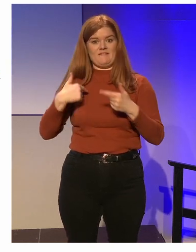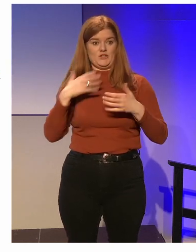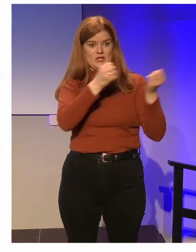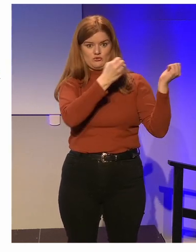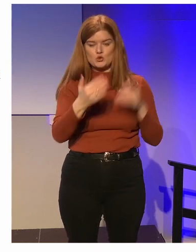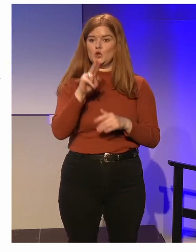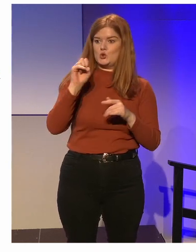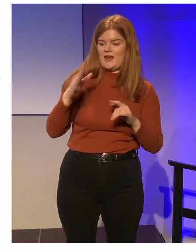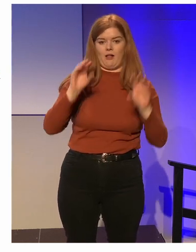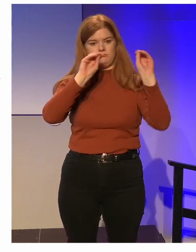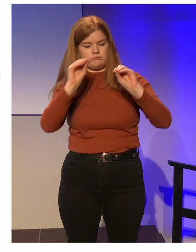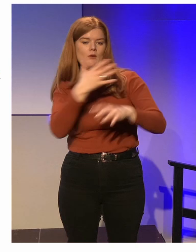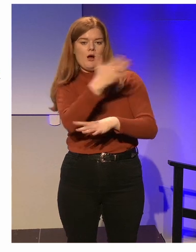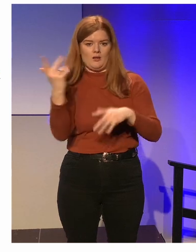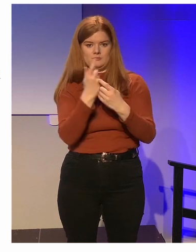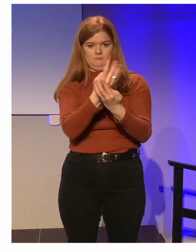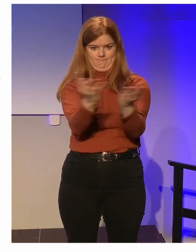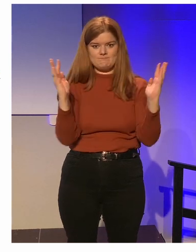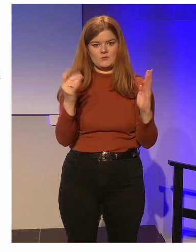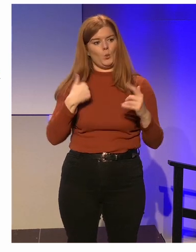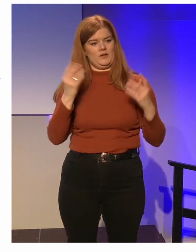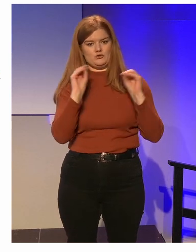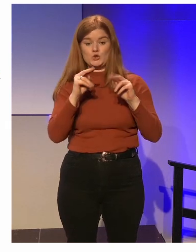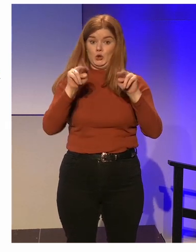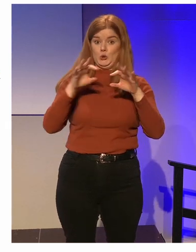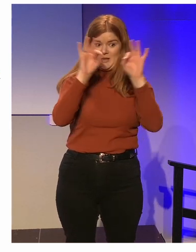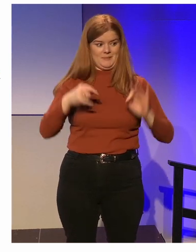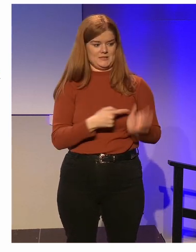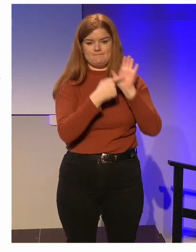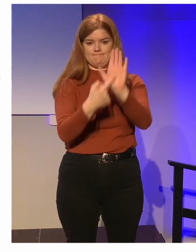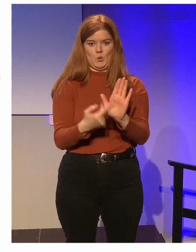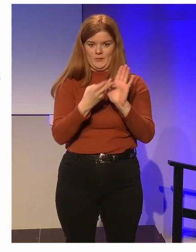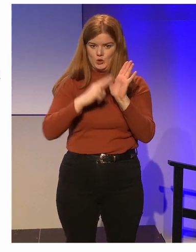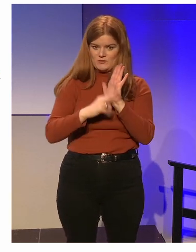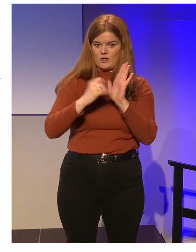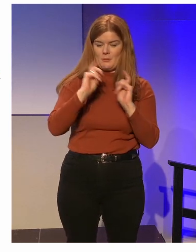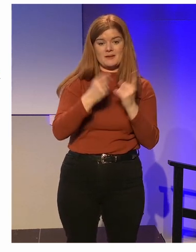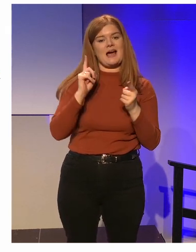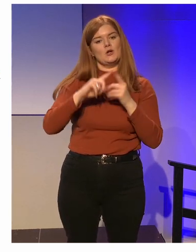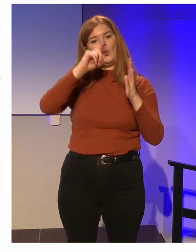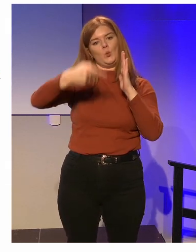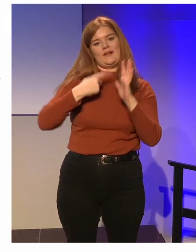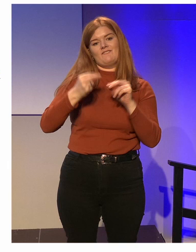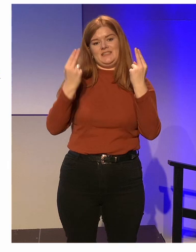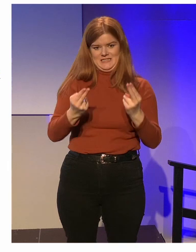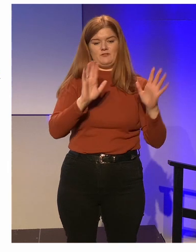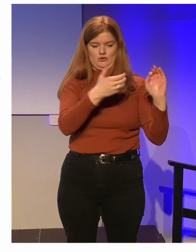introduced UDL to the rest of the team. We introduced the new template at that stage, and the Wheel of Need was introduced